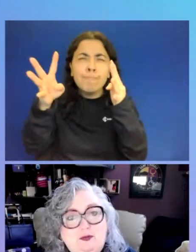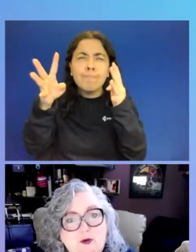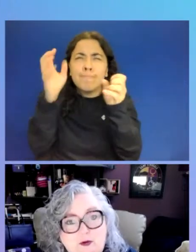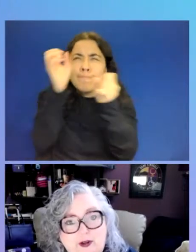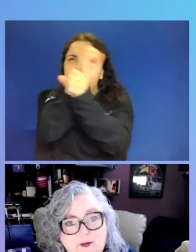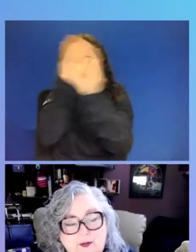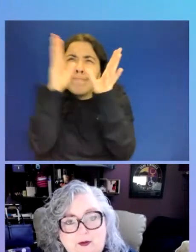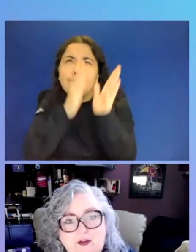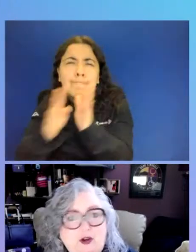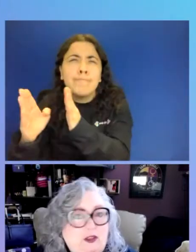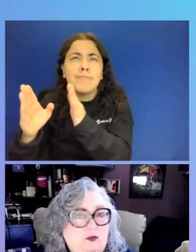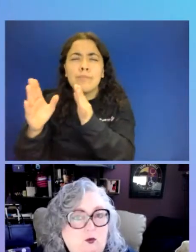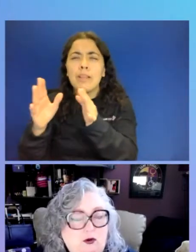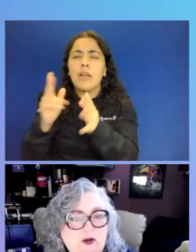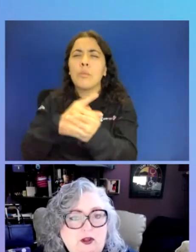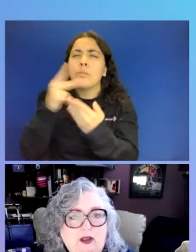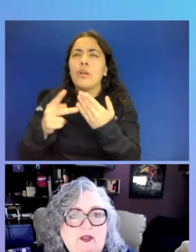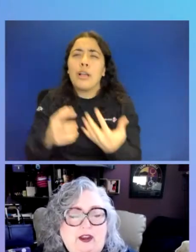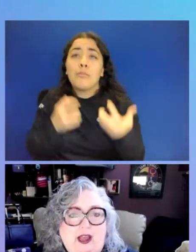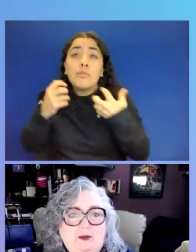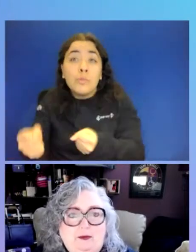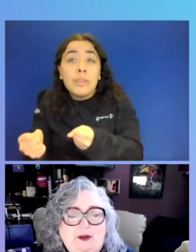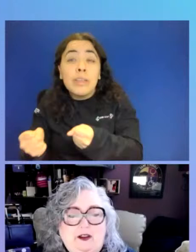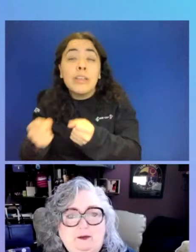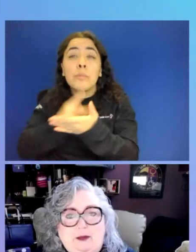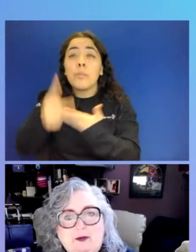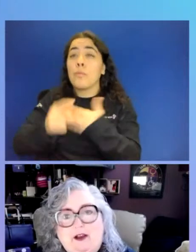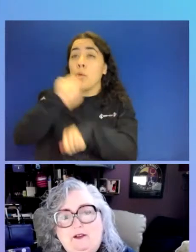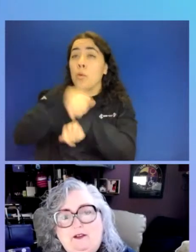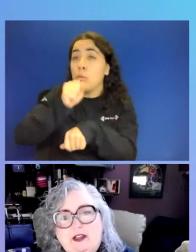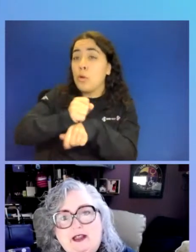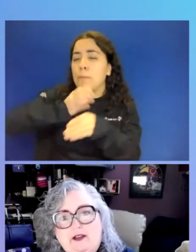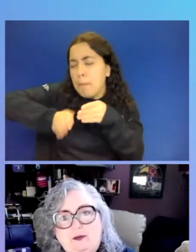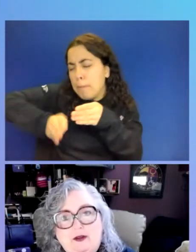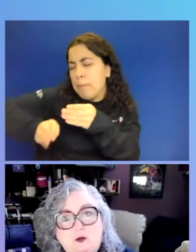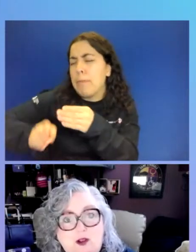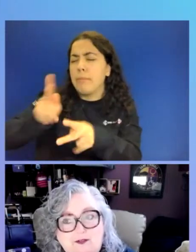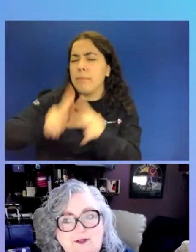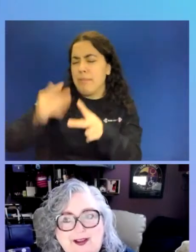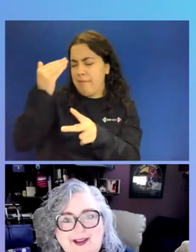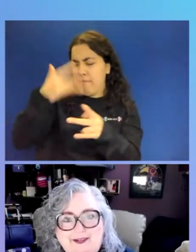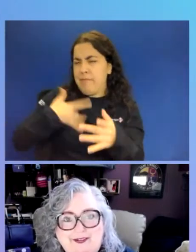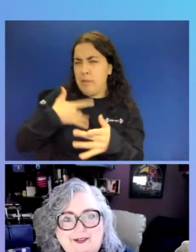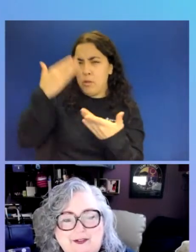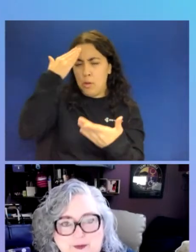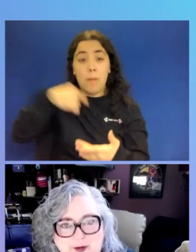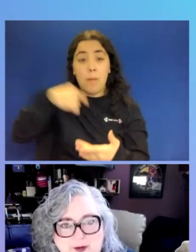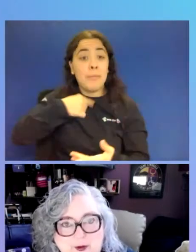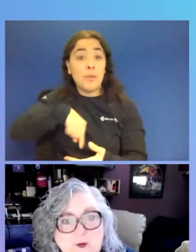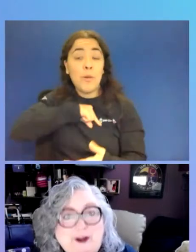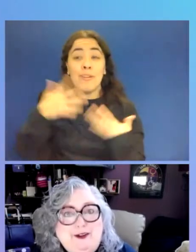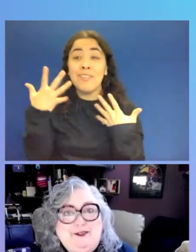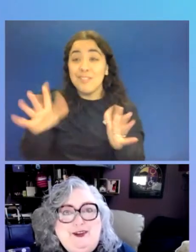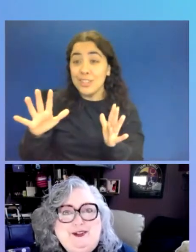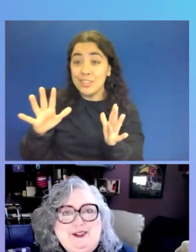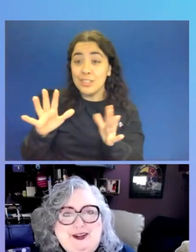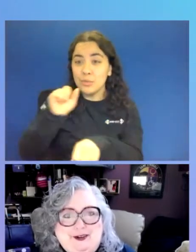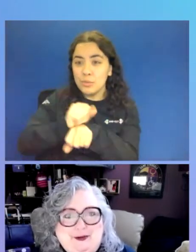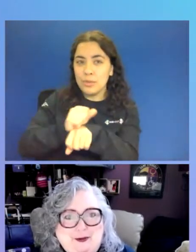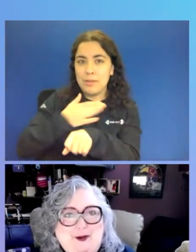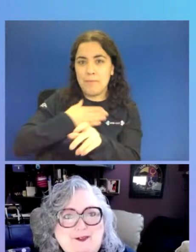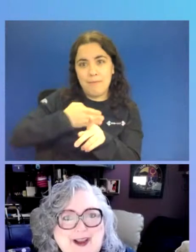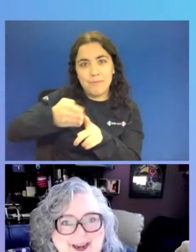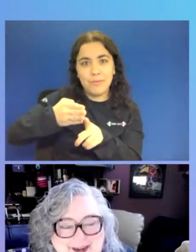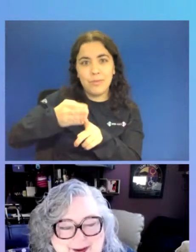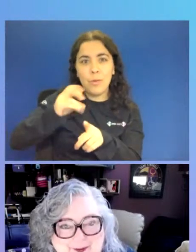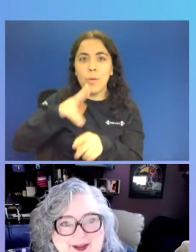strength of program and strength of work that happens because people now feel like they've been qualified to work in their field